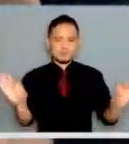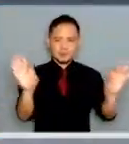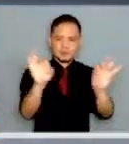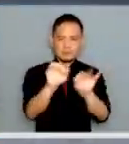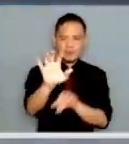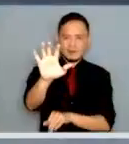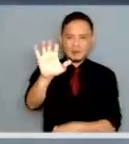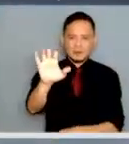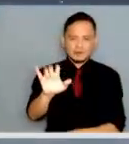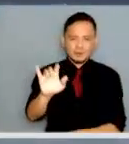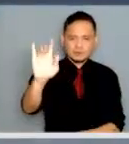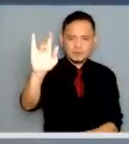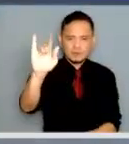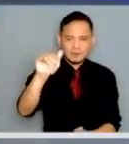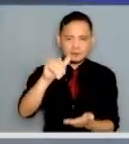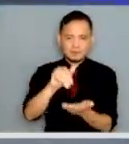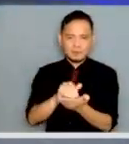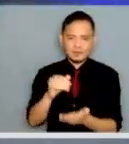deep,